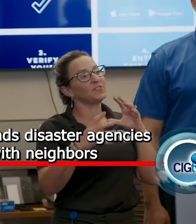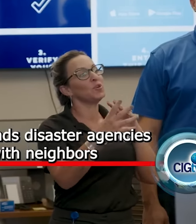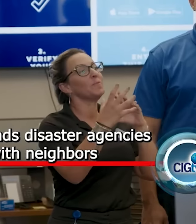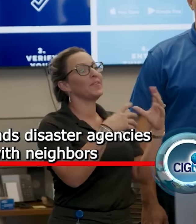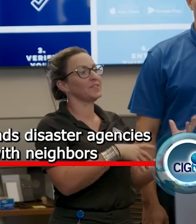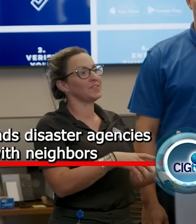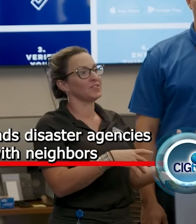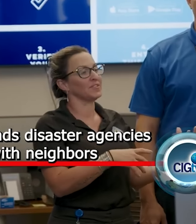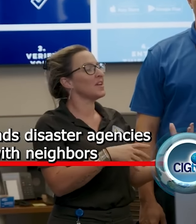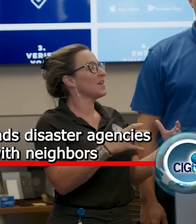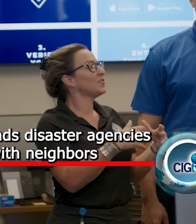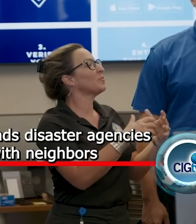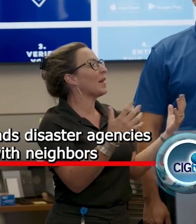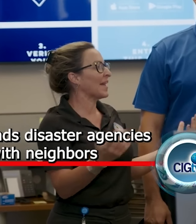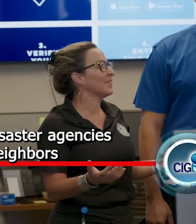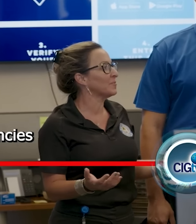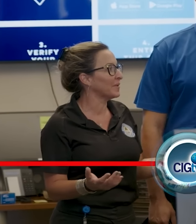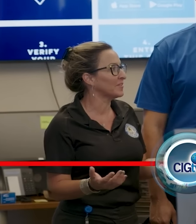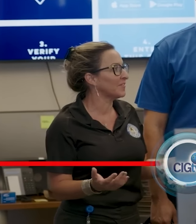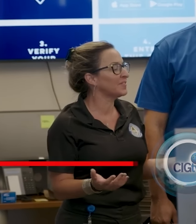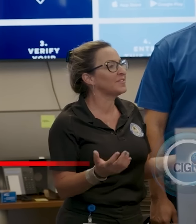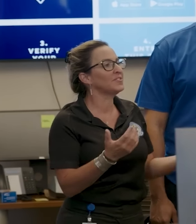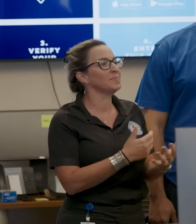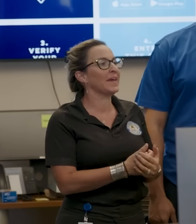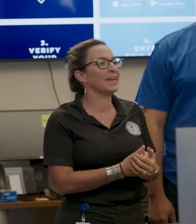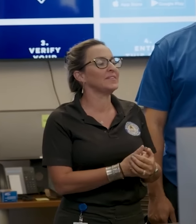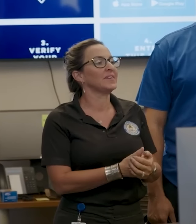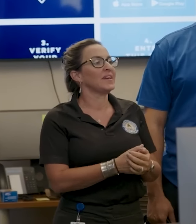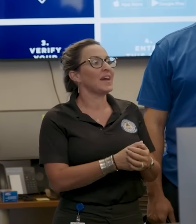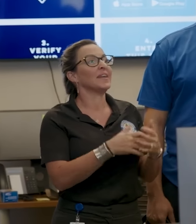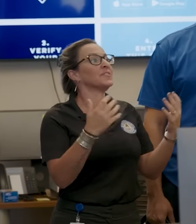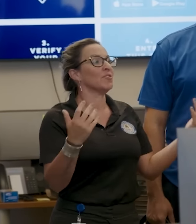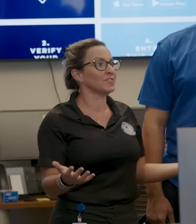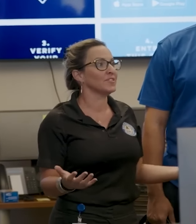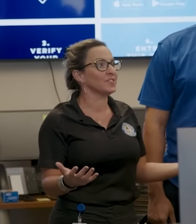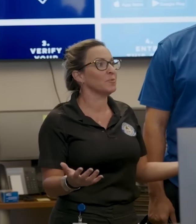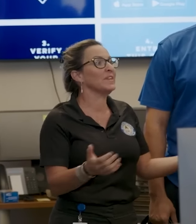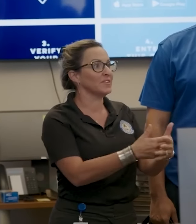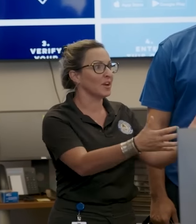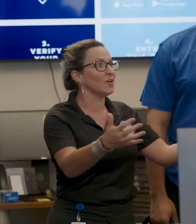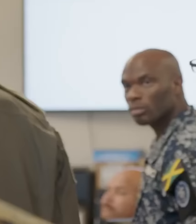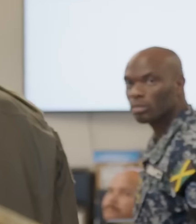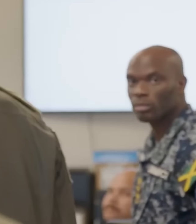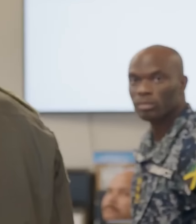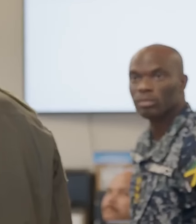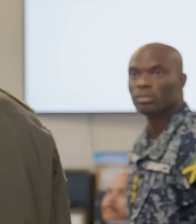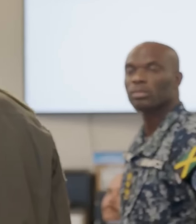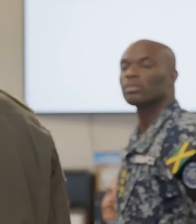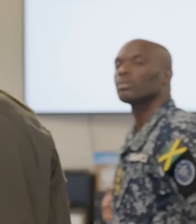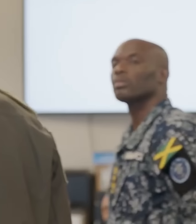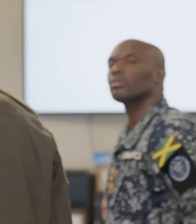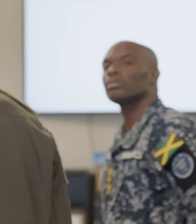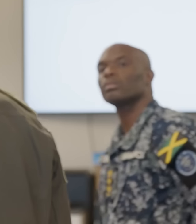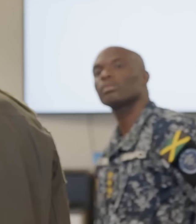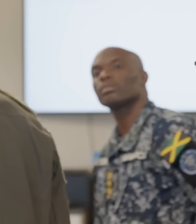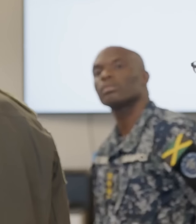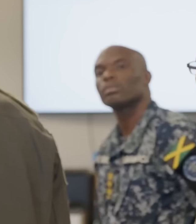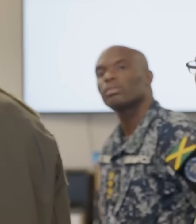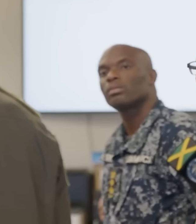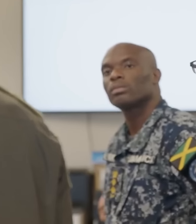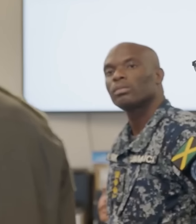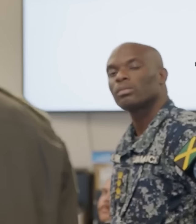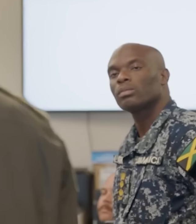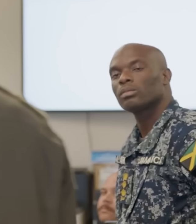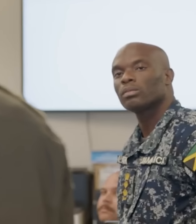with each other. We've started our interaction interacting with the Cayman Islands Regiment and the Cayman Islands Coast Guard